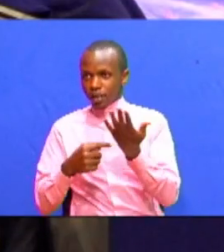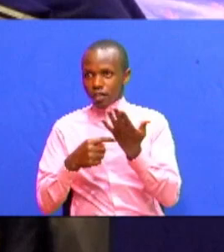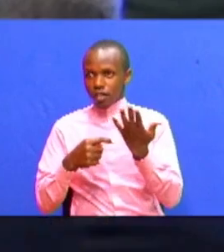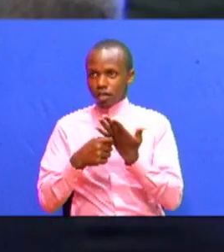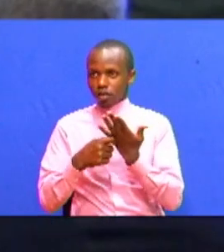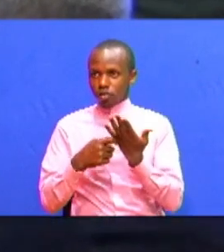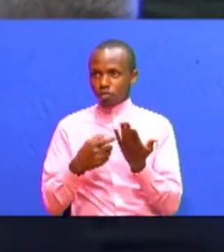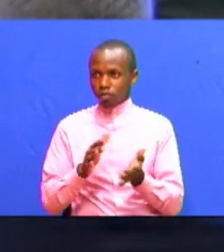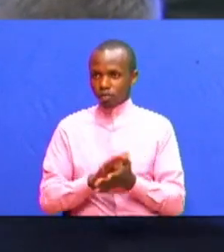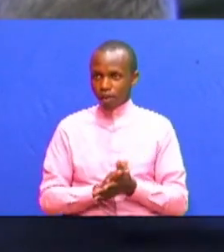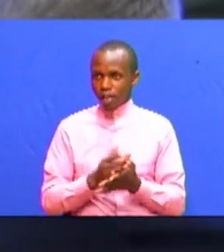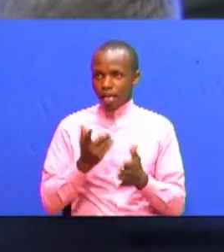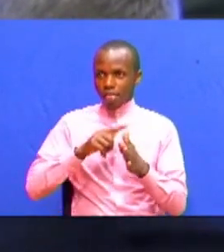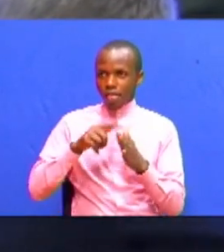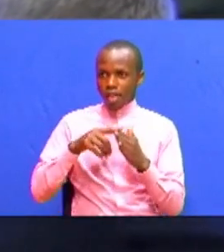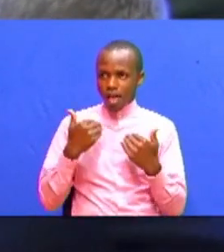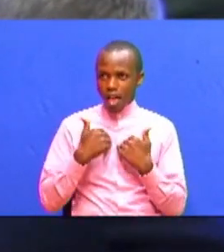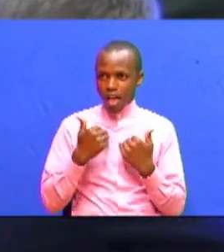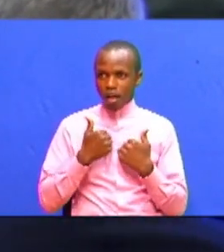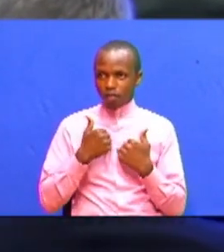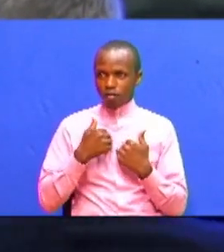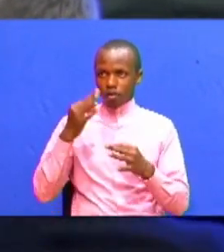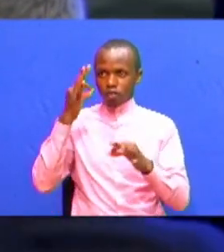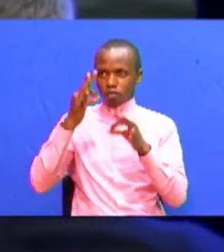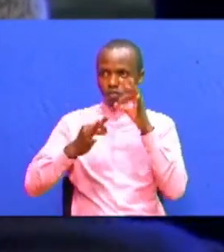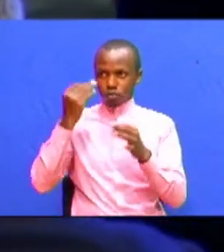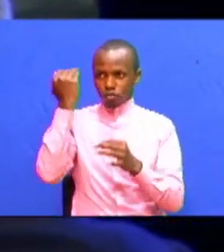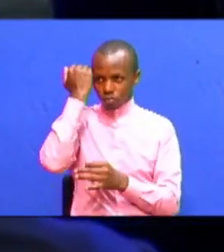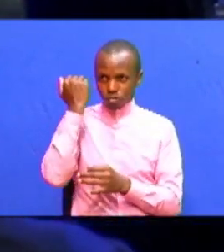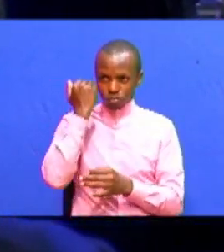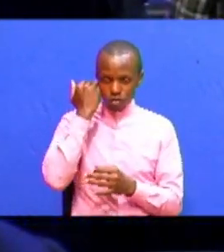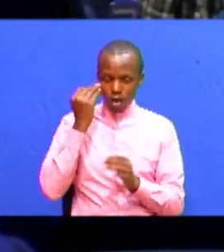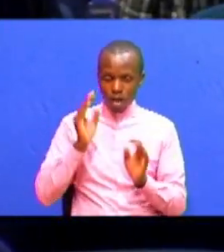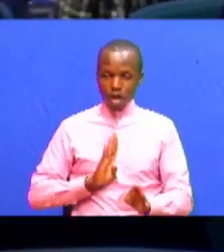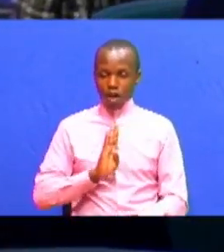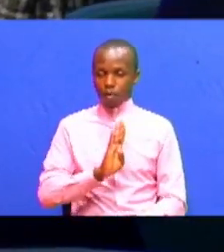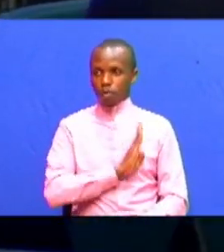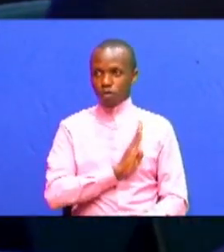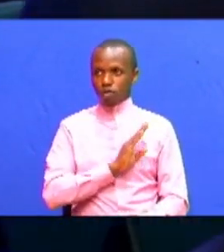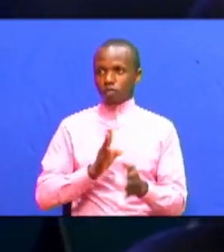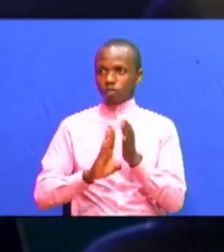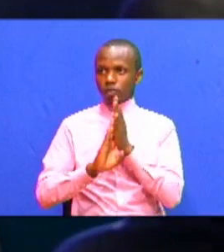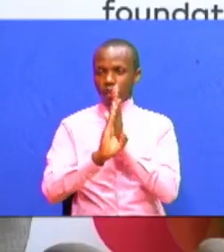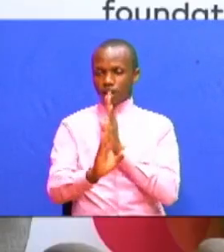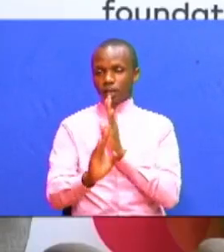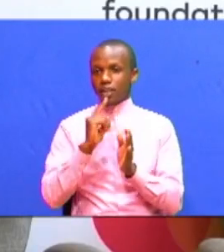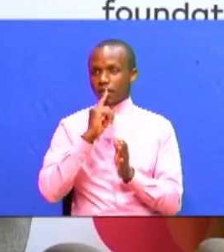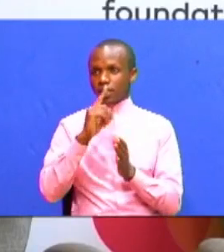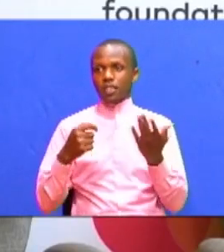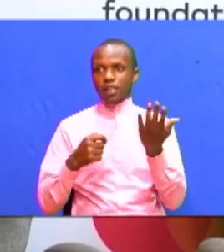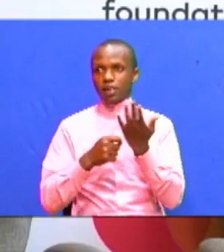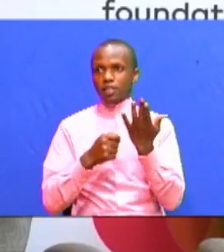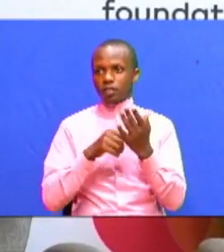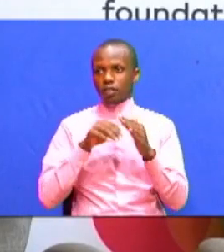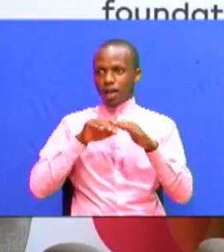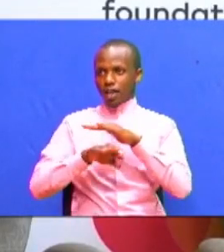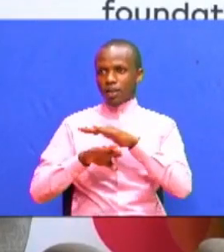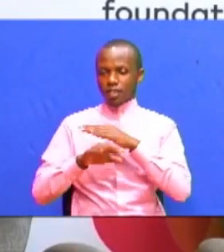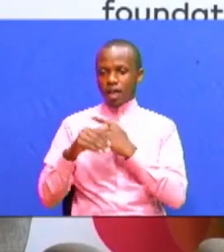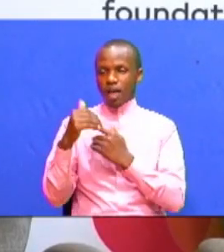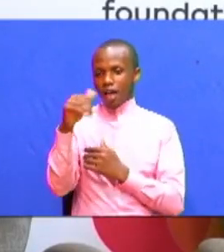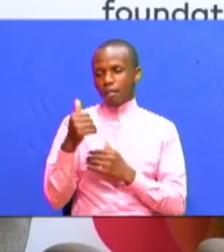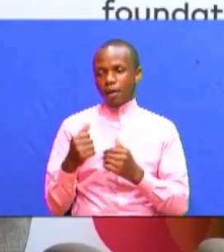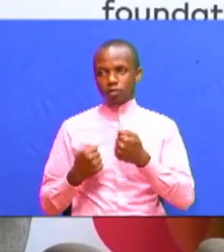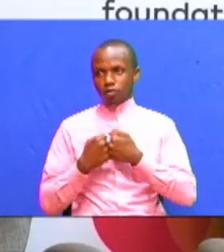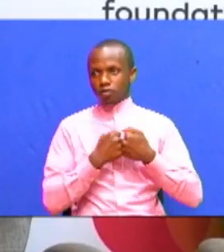advancements, Justice Laibuta, judge of the Court of Appeal and chair of the Board of Directors at Enable, notes that digital accessibility is still a challenge for